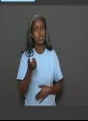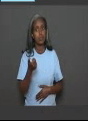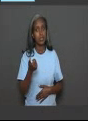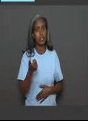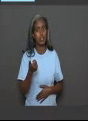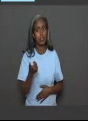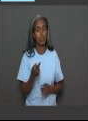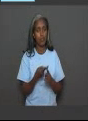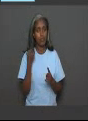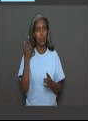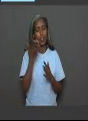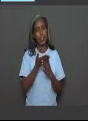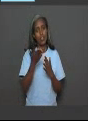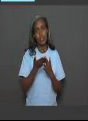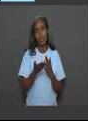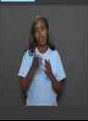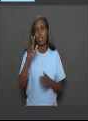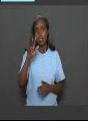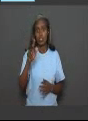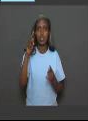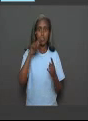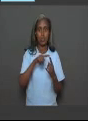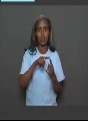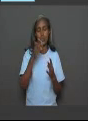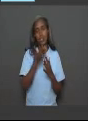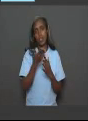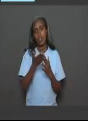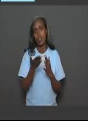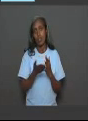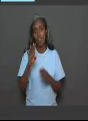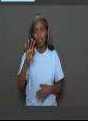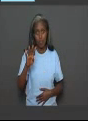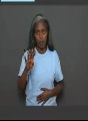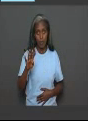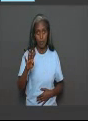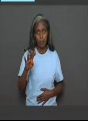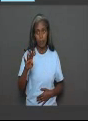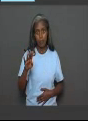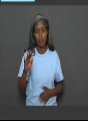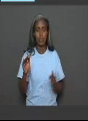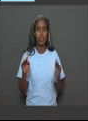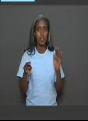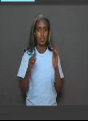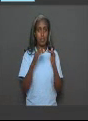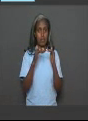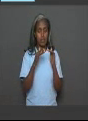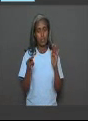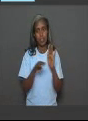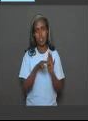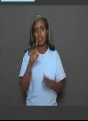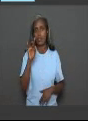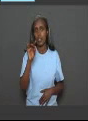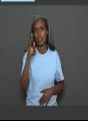The average speed for interval 3 to interval 4